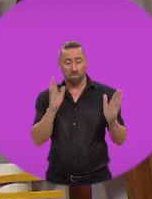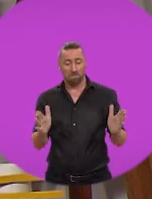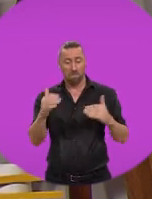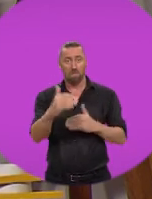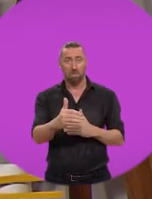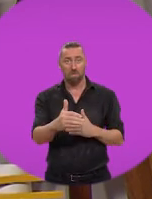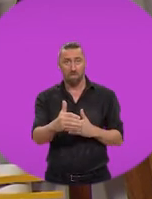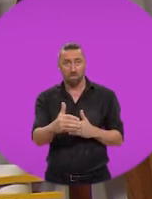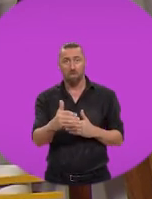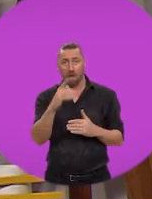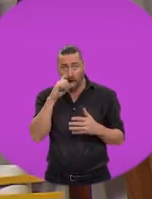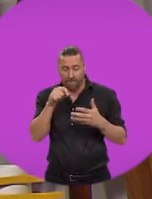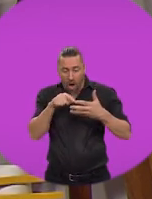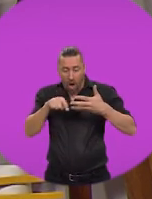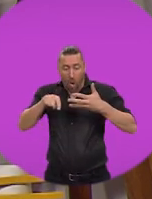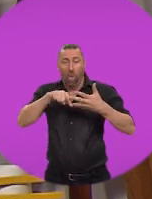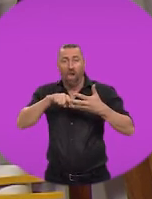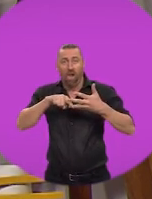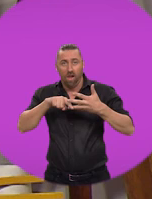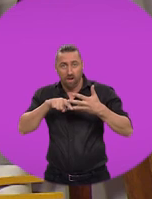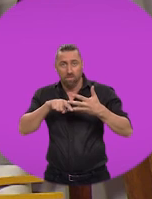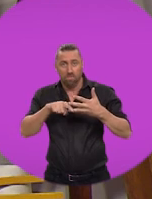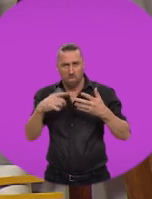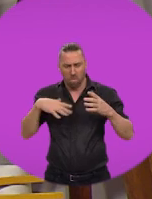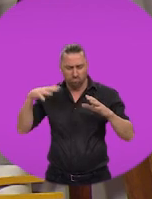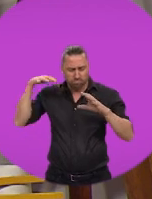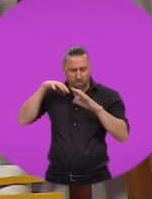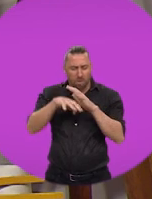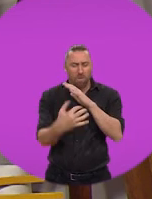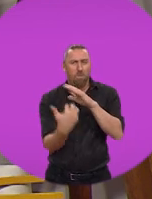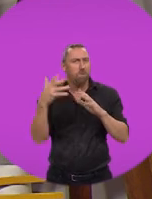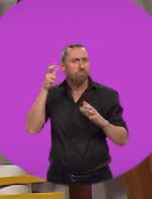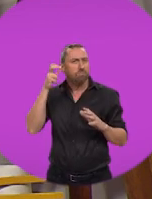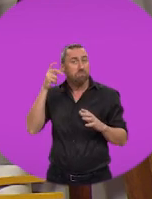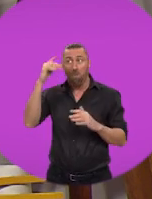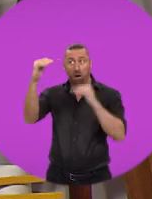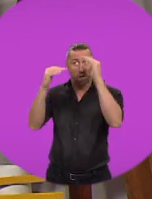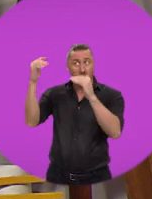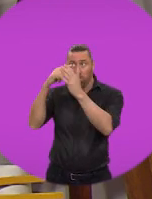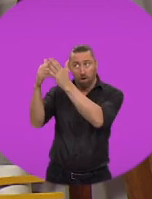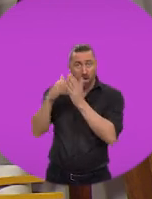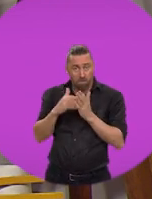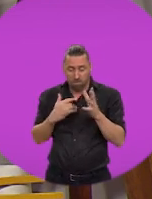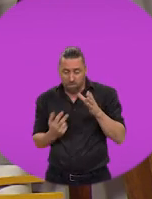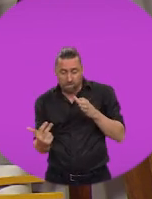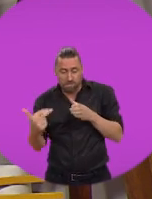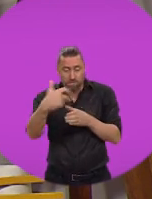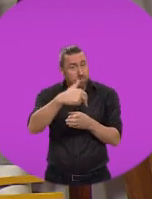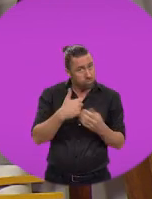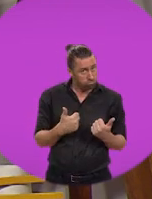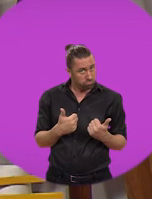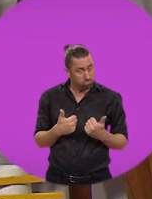in it so the sound can echo on the inside. Now, for that part, you'll need an adult to supervise, maybe even to cut the hole for